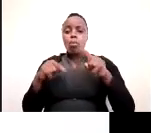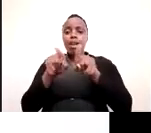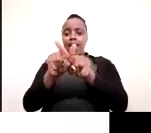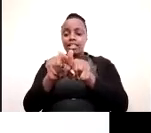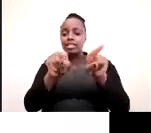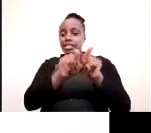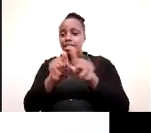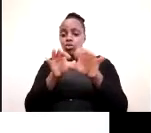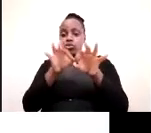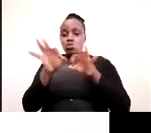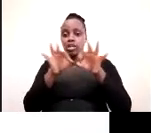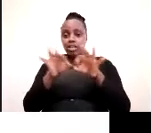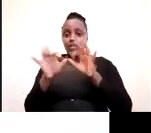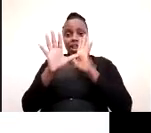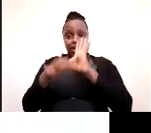explain better later.